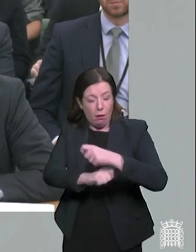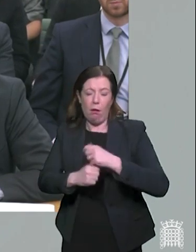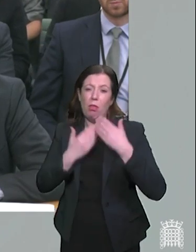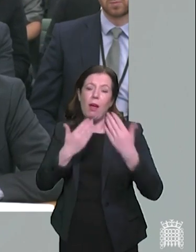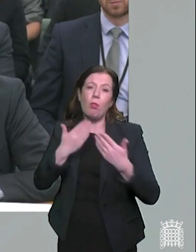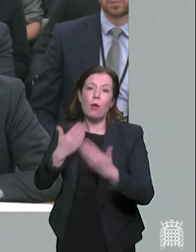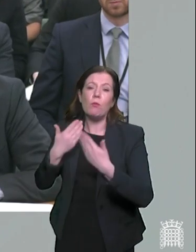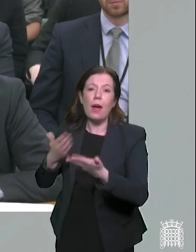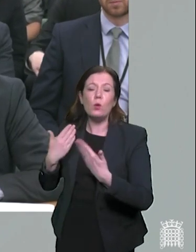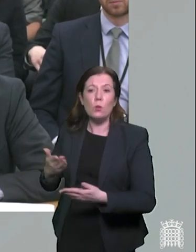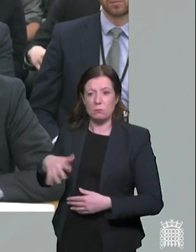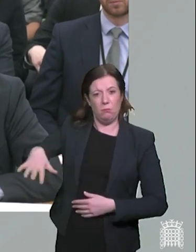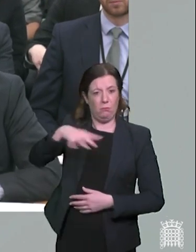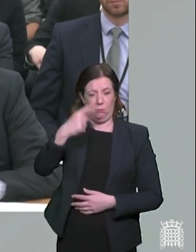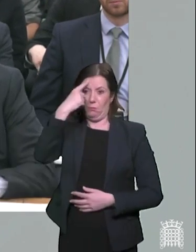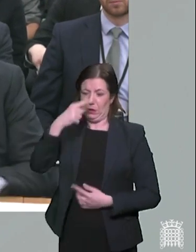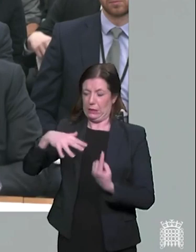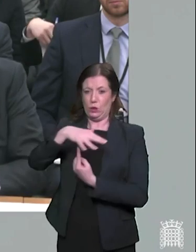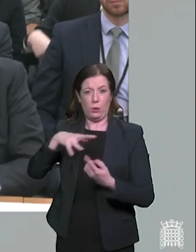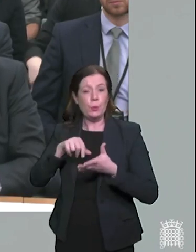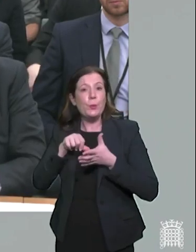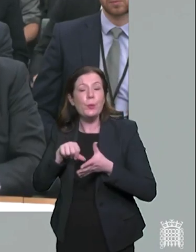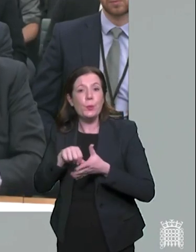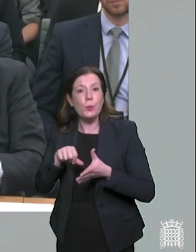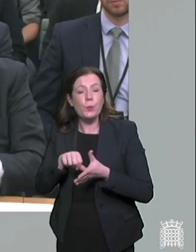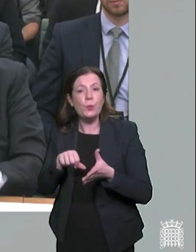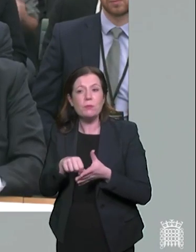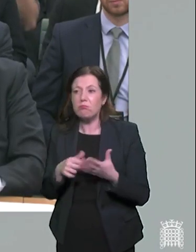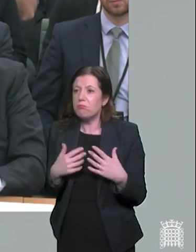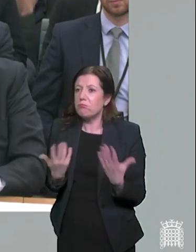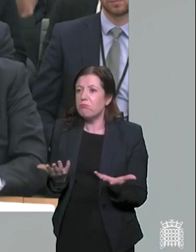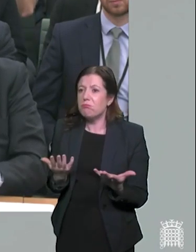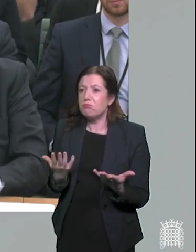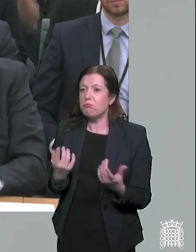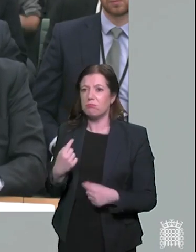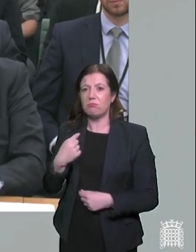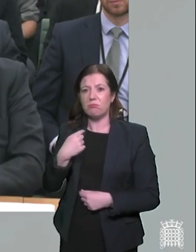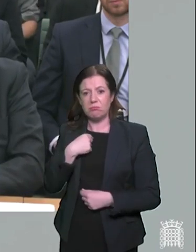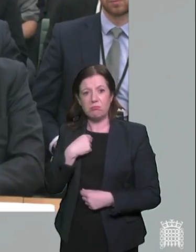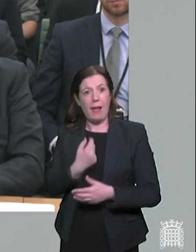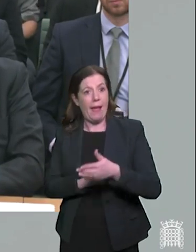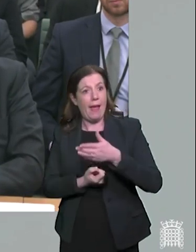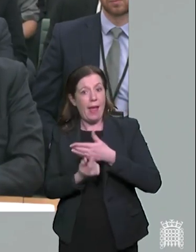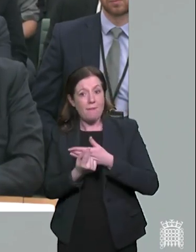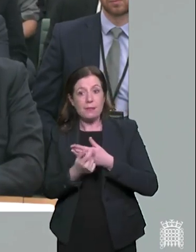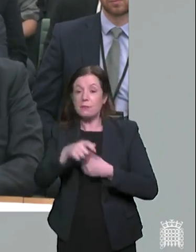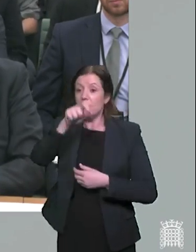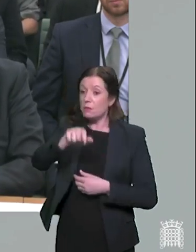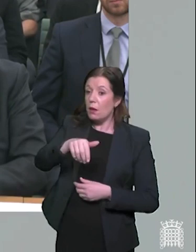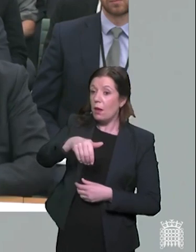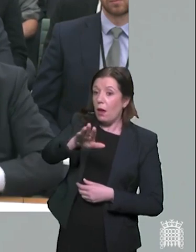very trying circumstances without having brief farewell events of a kind